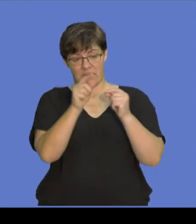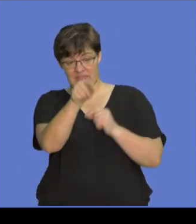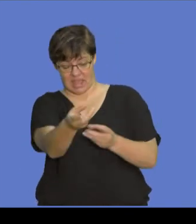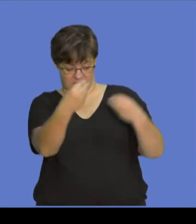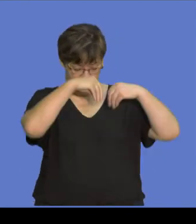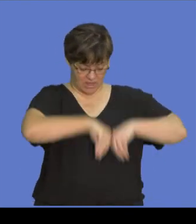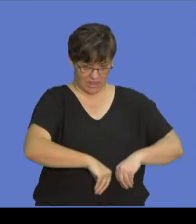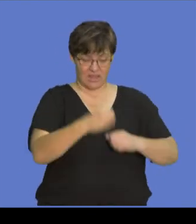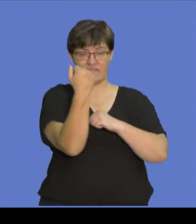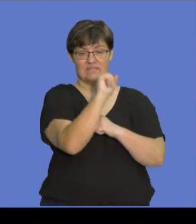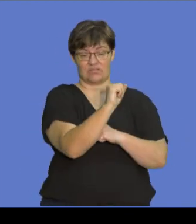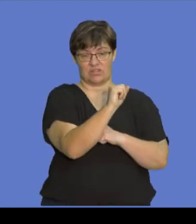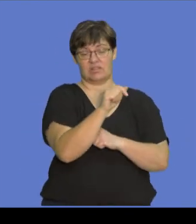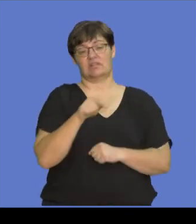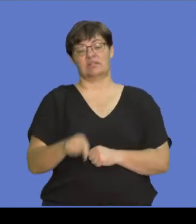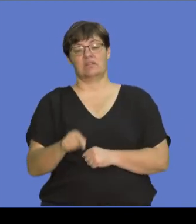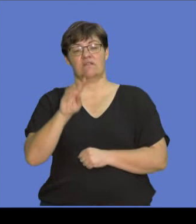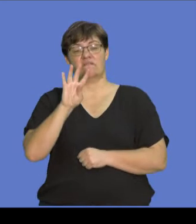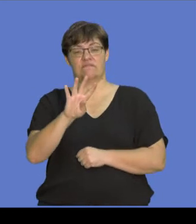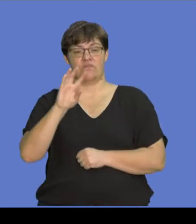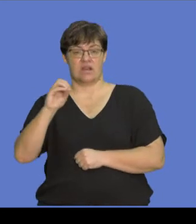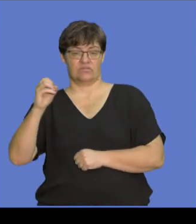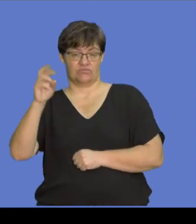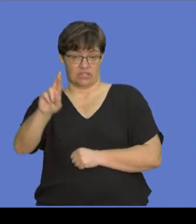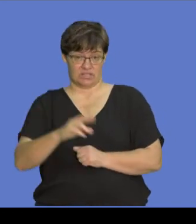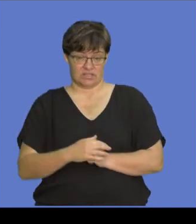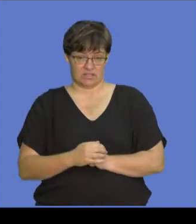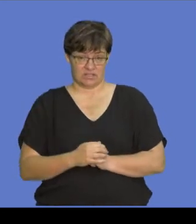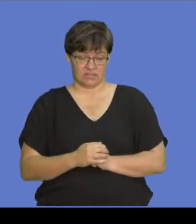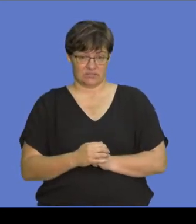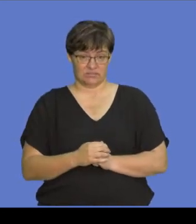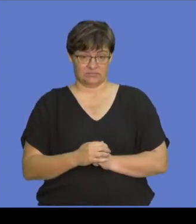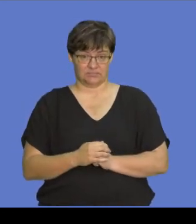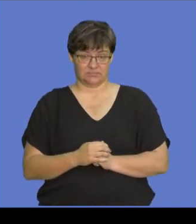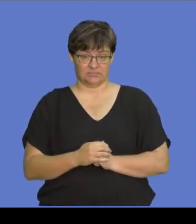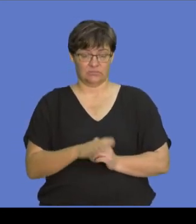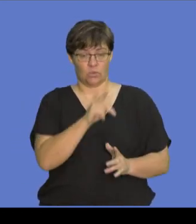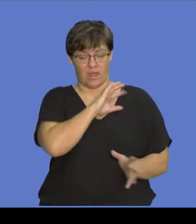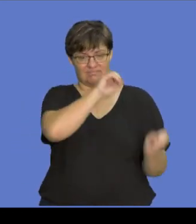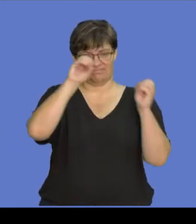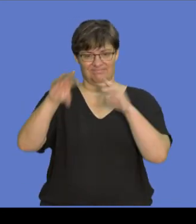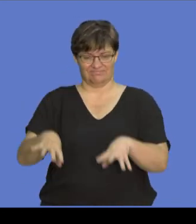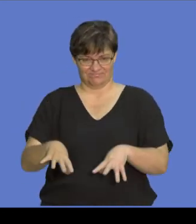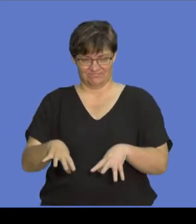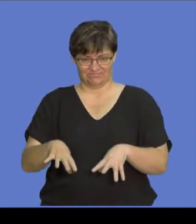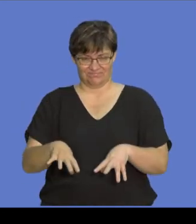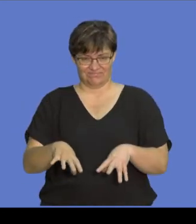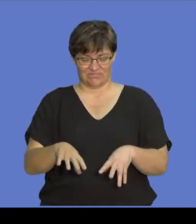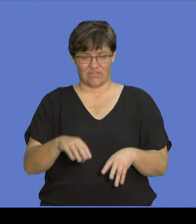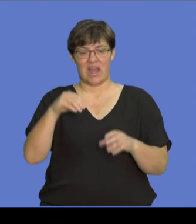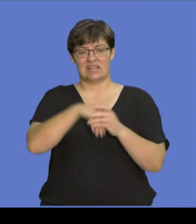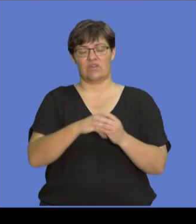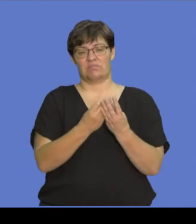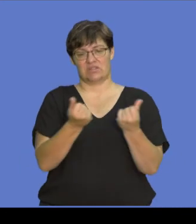to our factory, and that was an amount of 400 Rand in terms of the delivery of the indirect materials